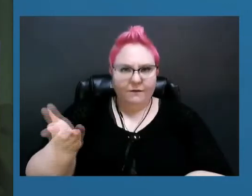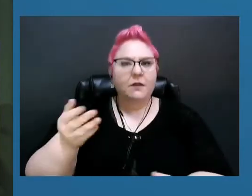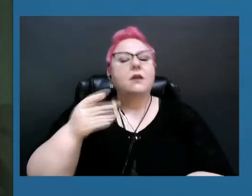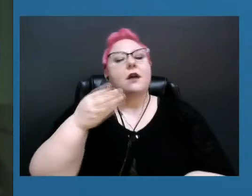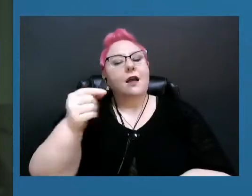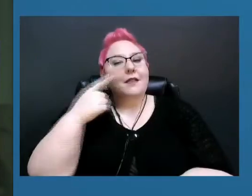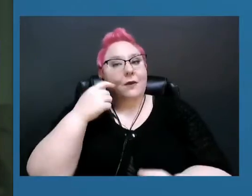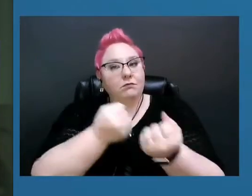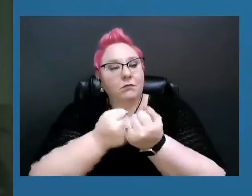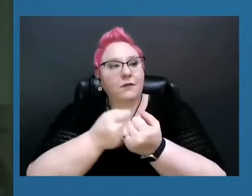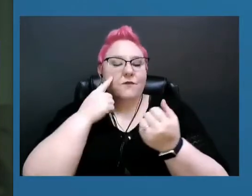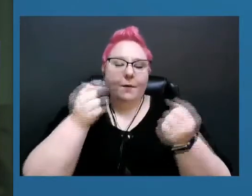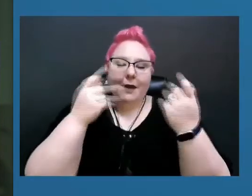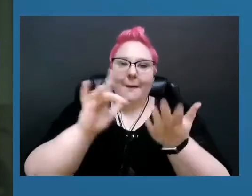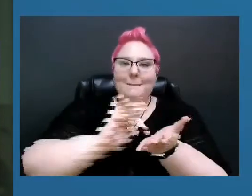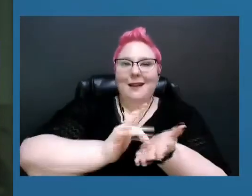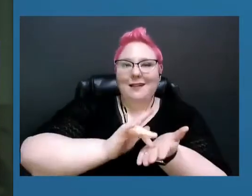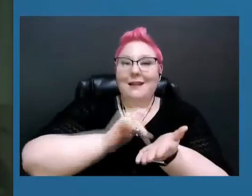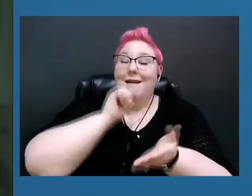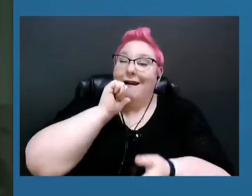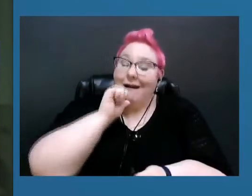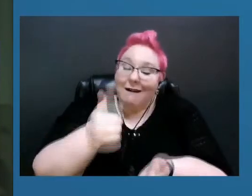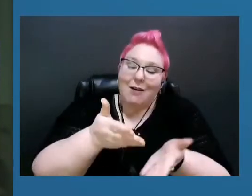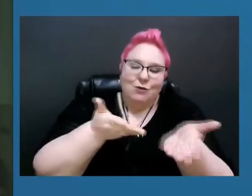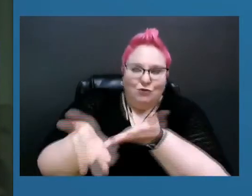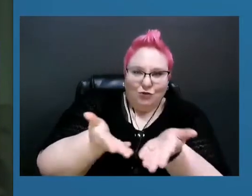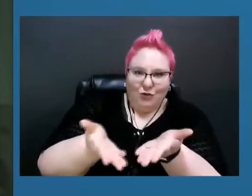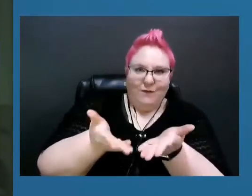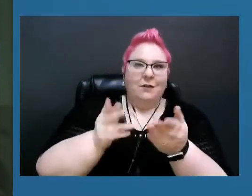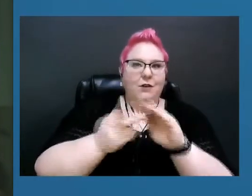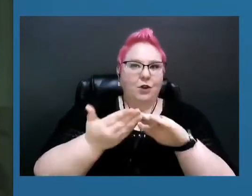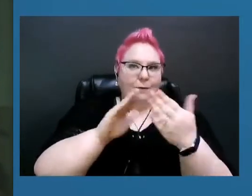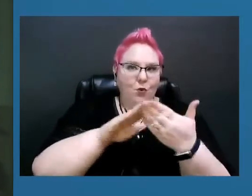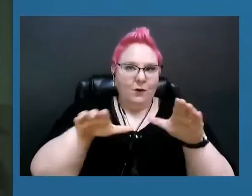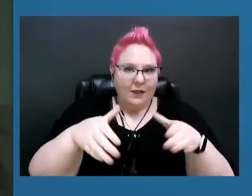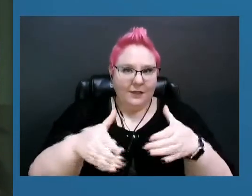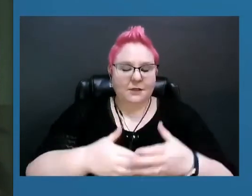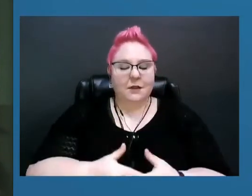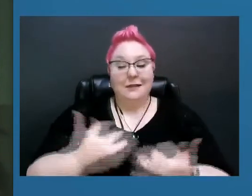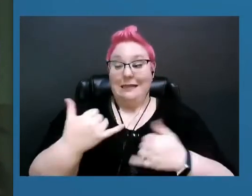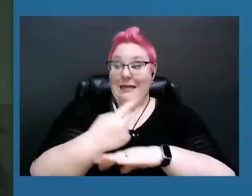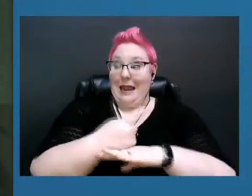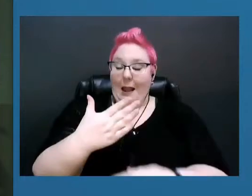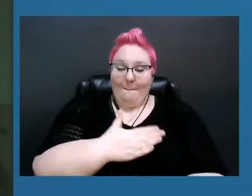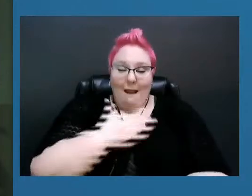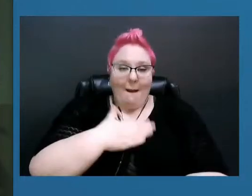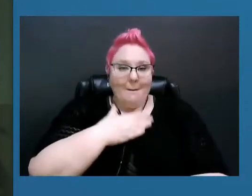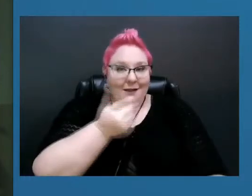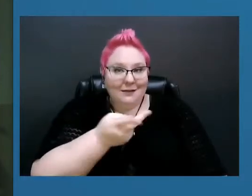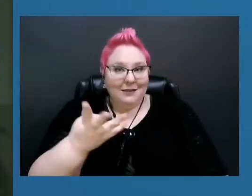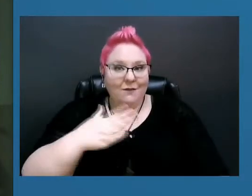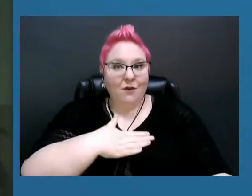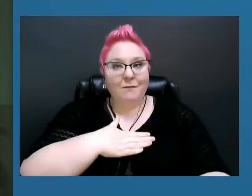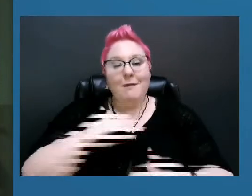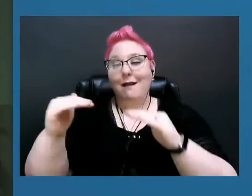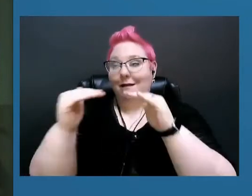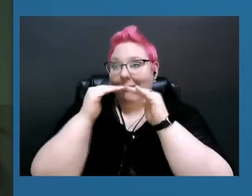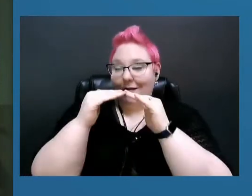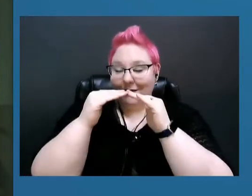medically underserved communities. Today, I'm very happy to be joined by several of my colleagues, including primary care